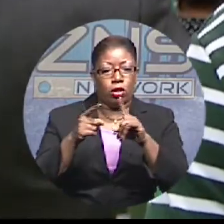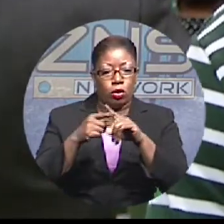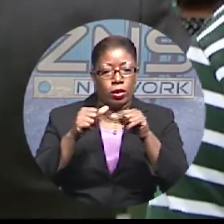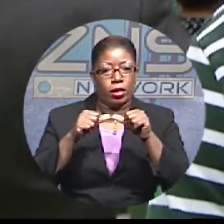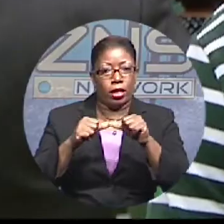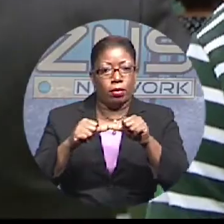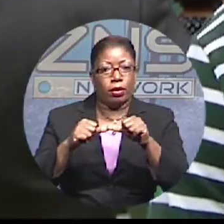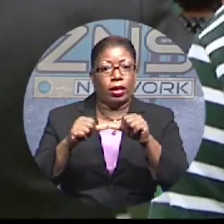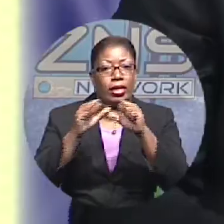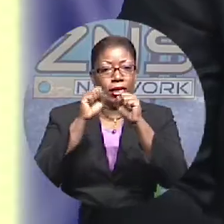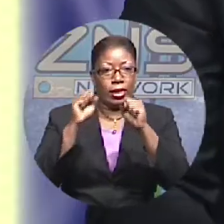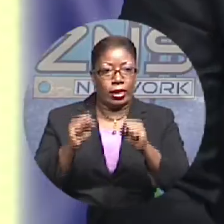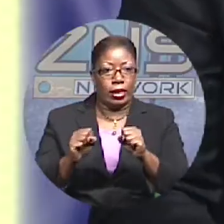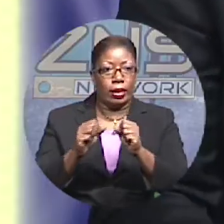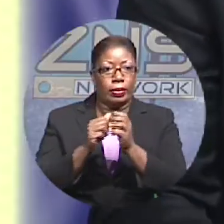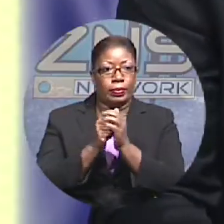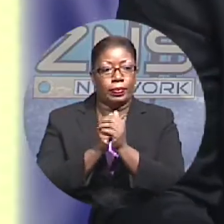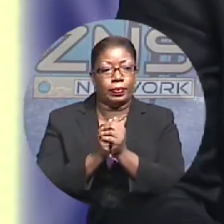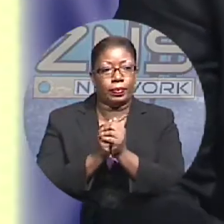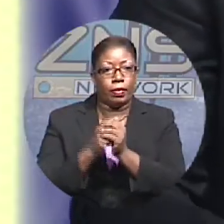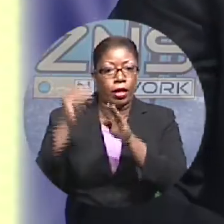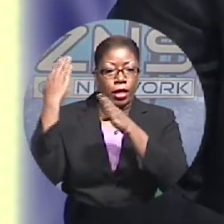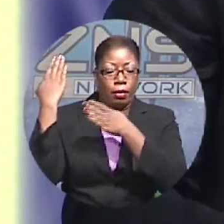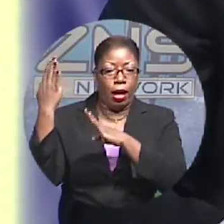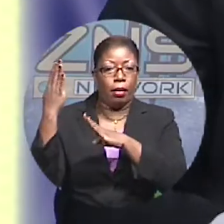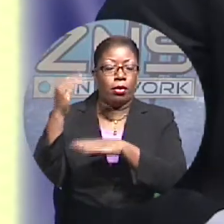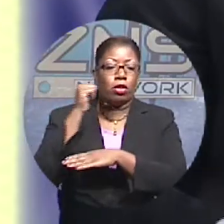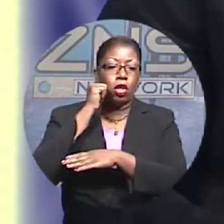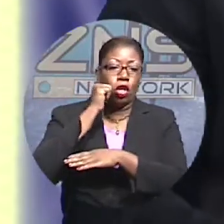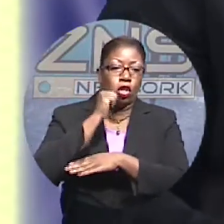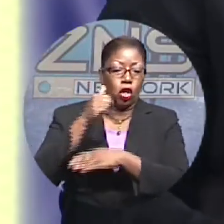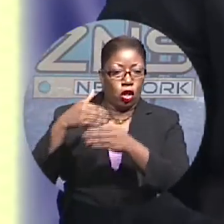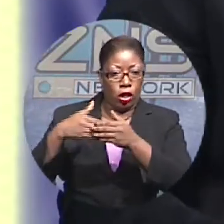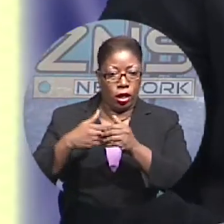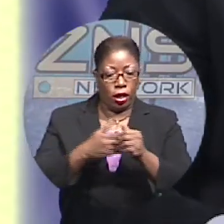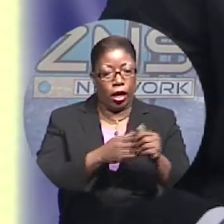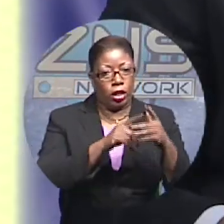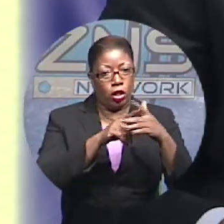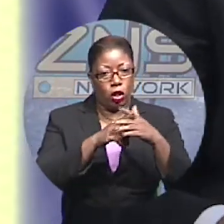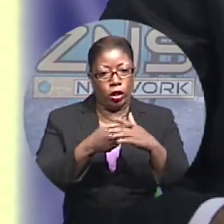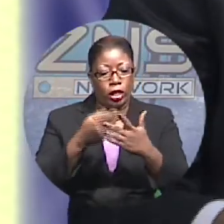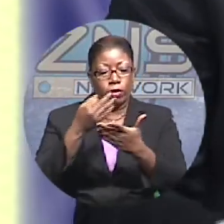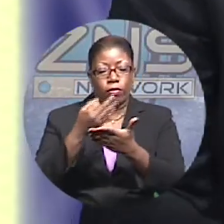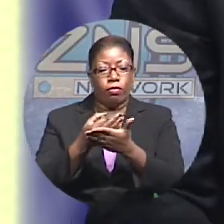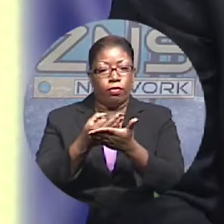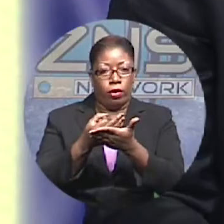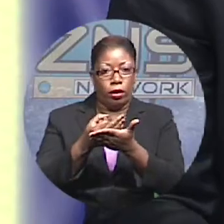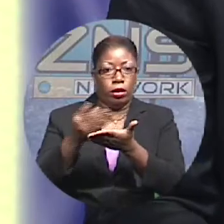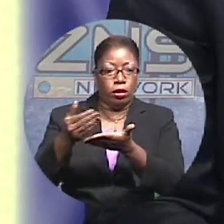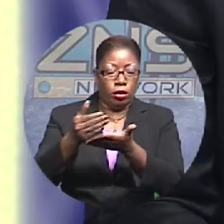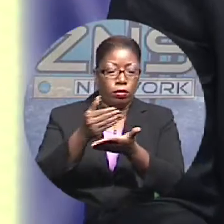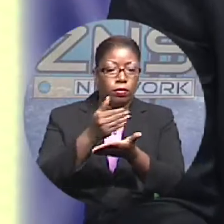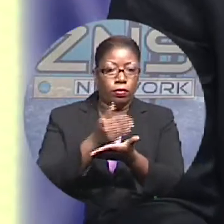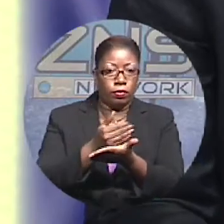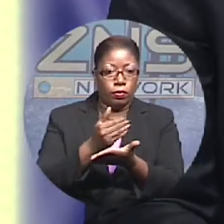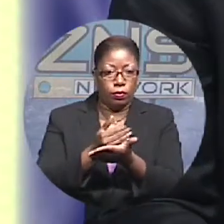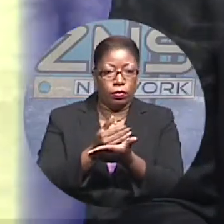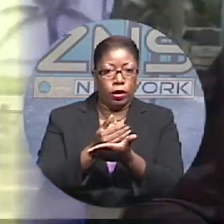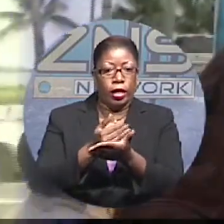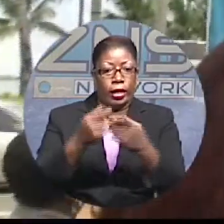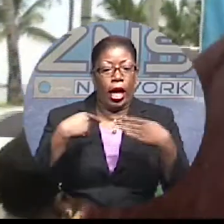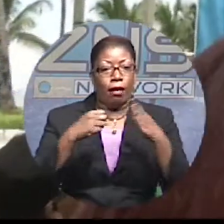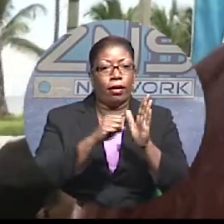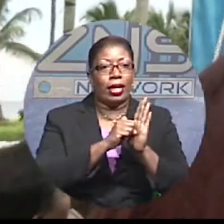sustainable system. The Bahamas Girl Guides has launched its official fundraising drive for the year. Guides unveiled a